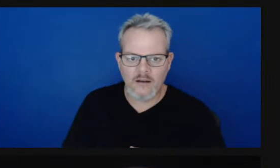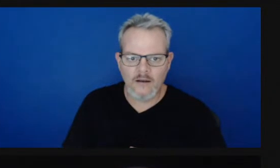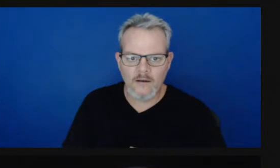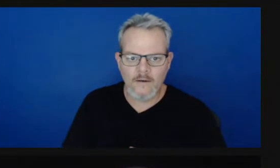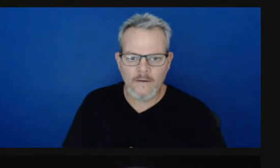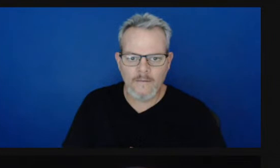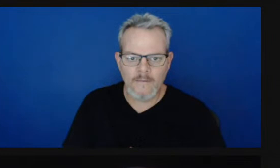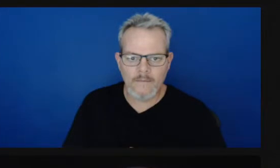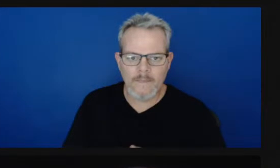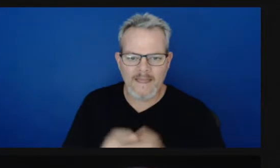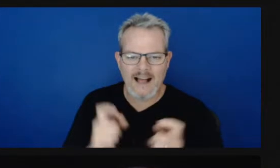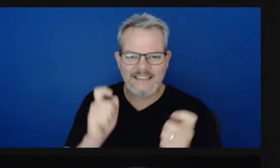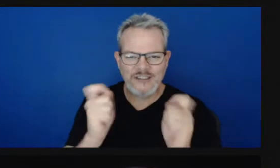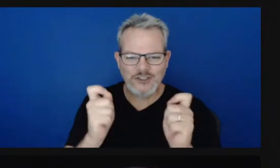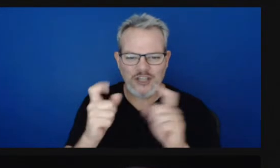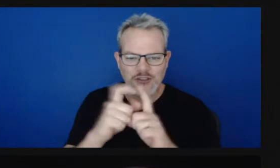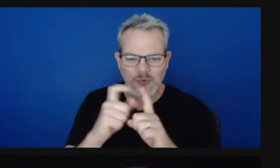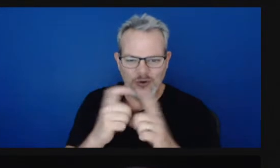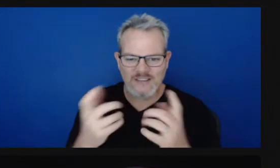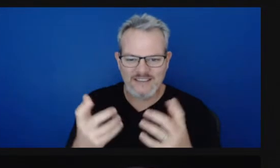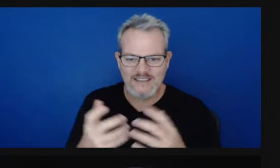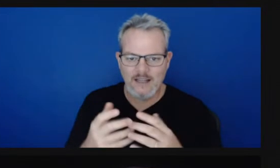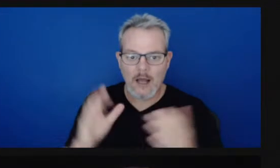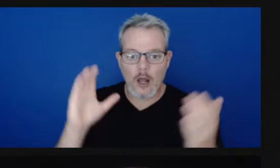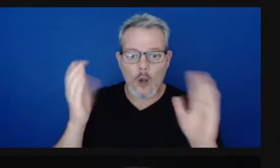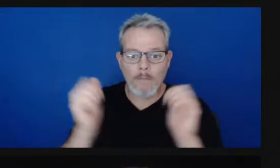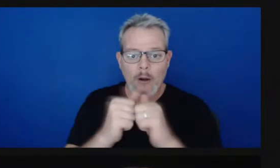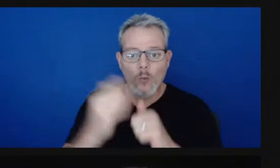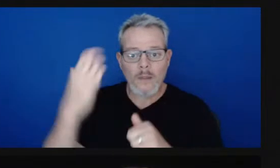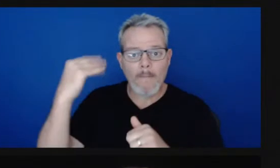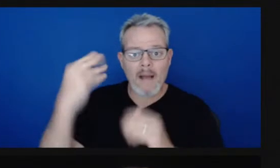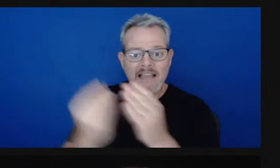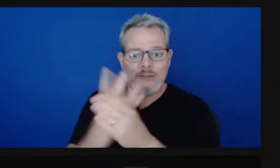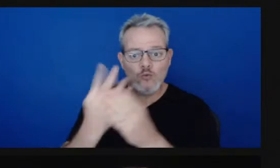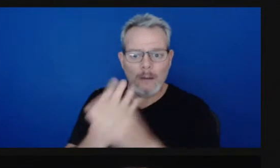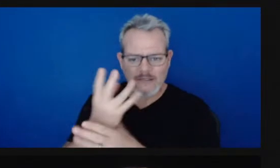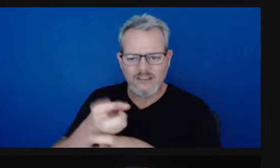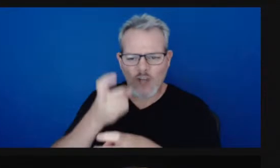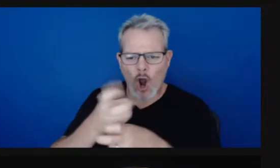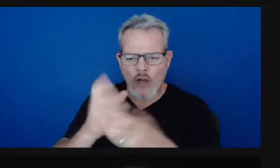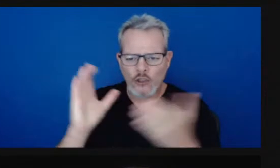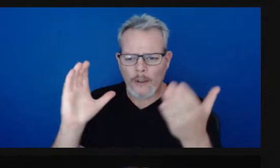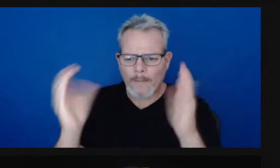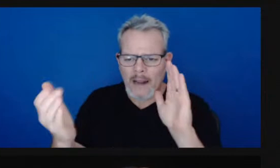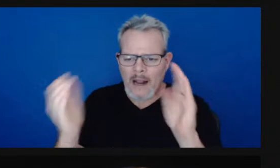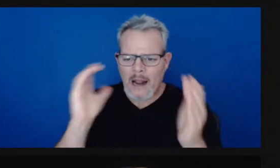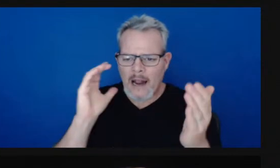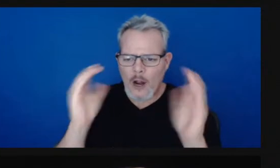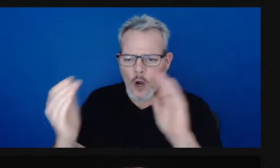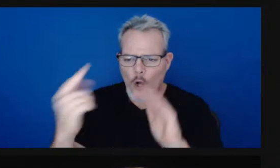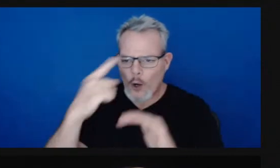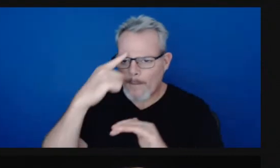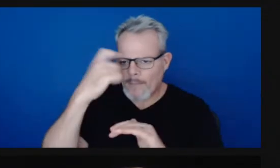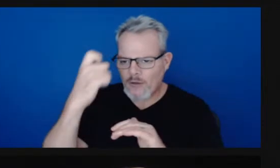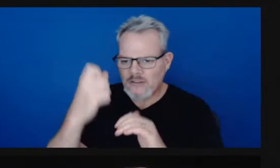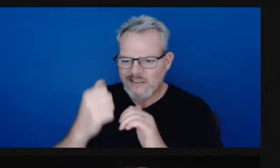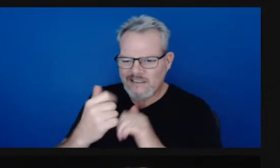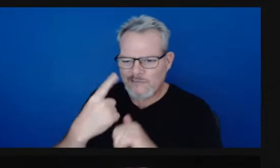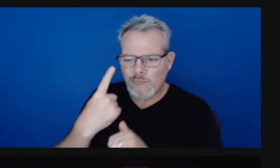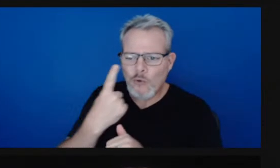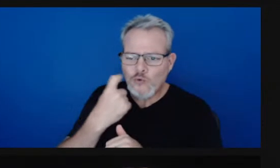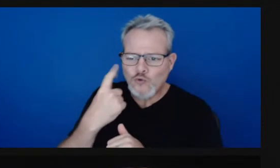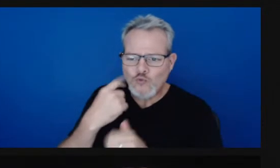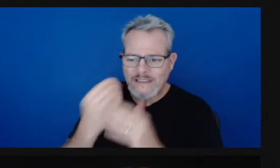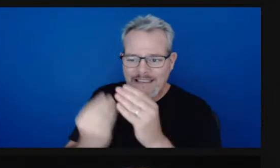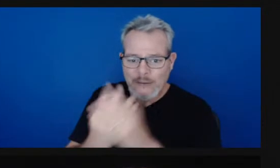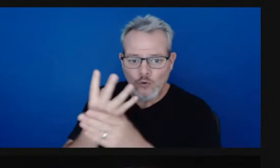change the words a little bit. Comparing to past eruptions is difficult because the most recent eruption was monitored with